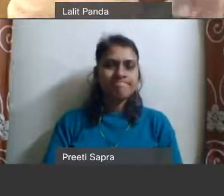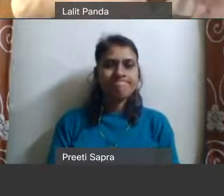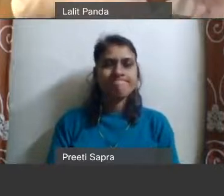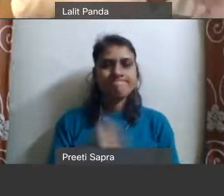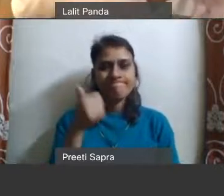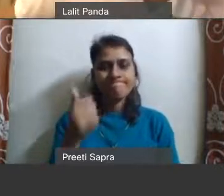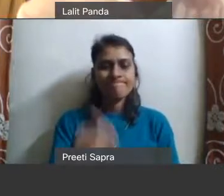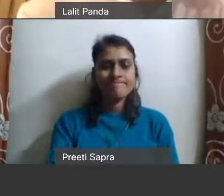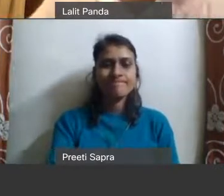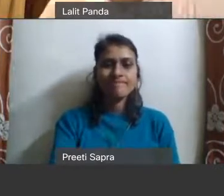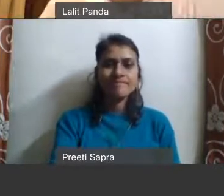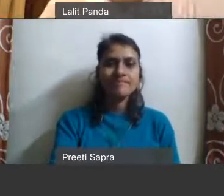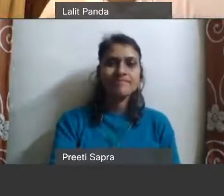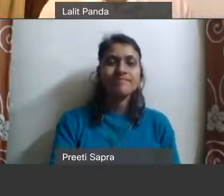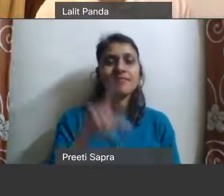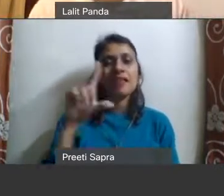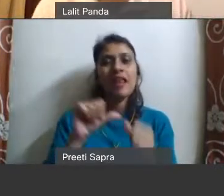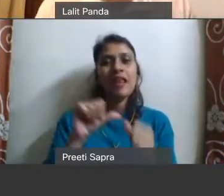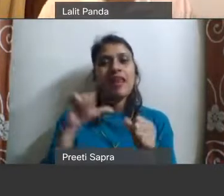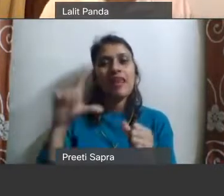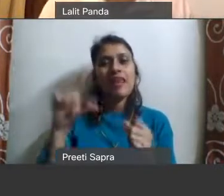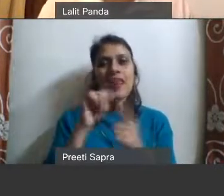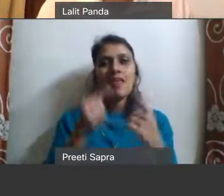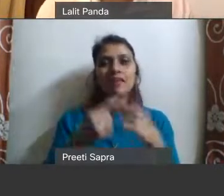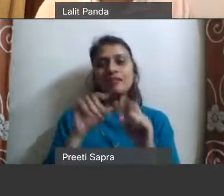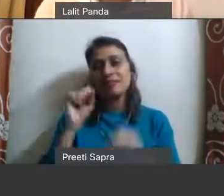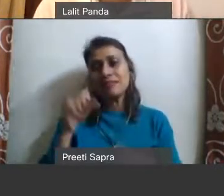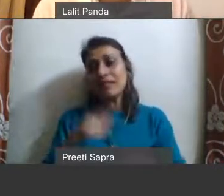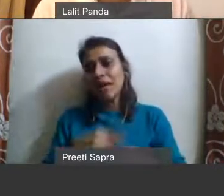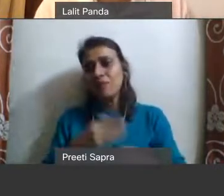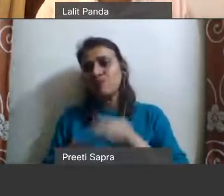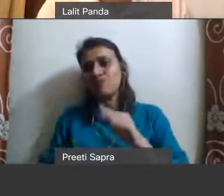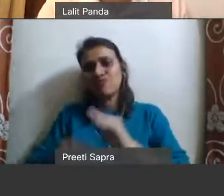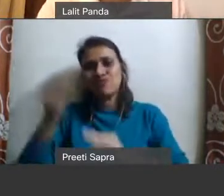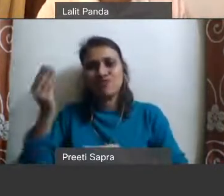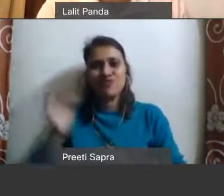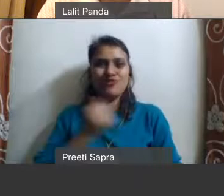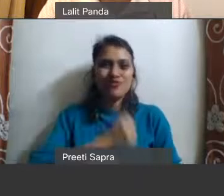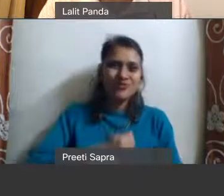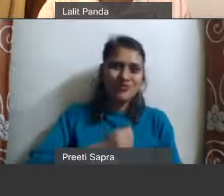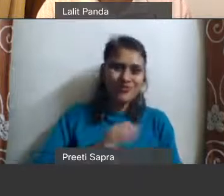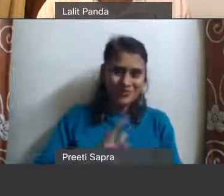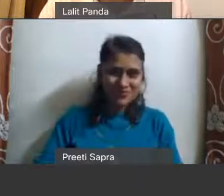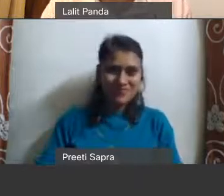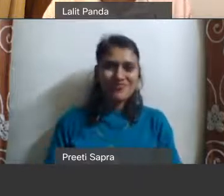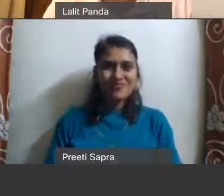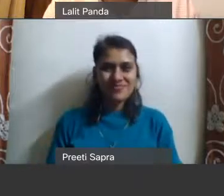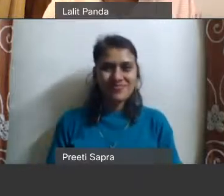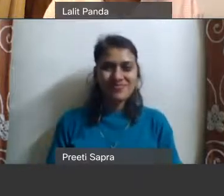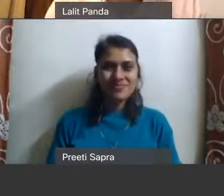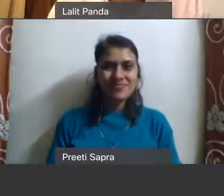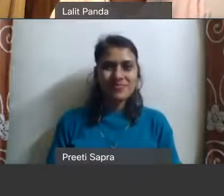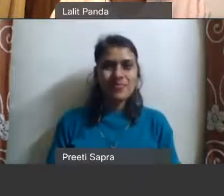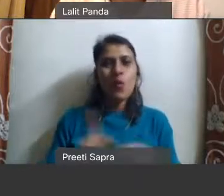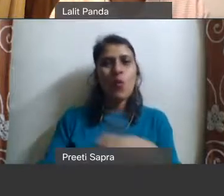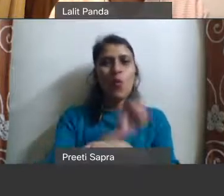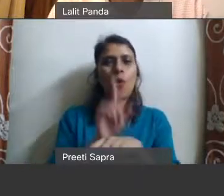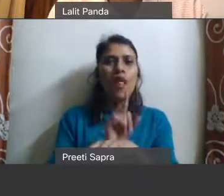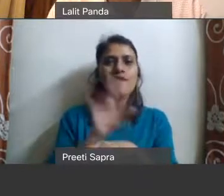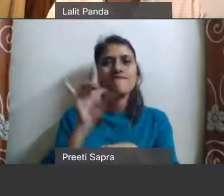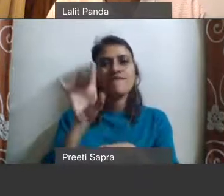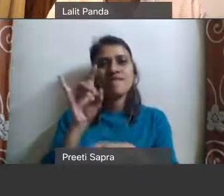Thank you so much, Ms. Raj. I think we've run out of time. Yes, I think we're past 1 hour 15 minutes. I really hope that